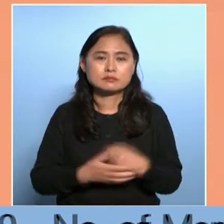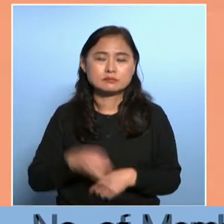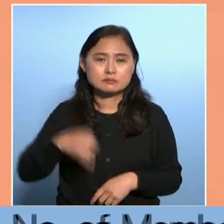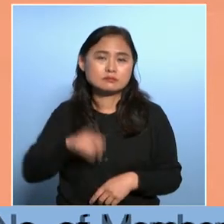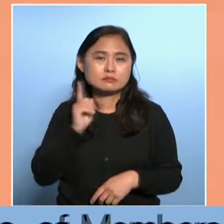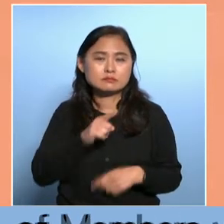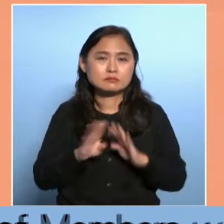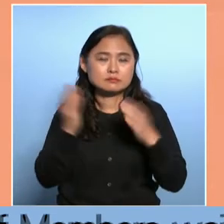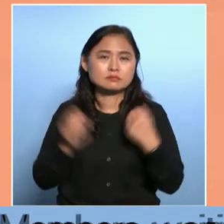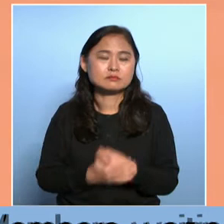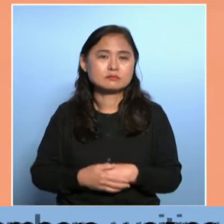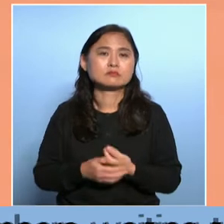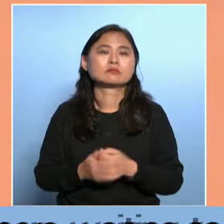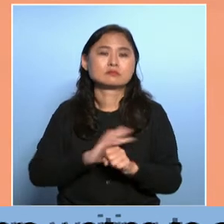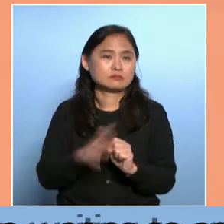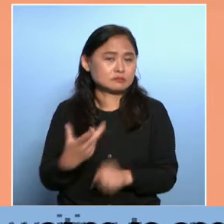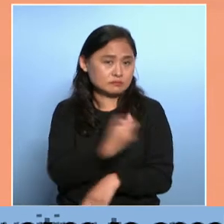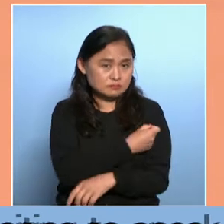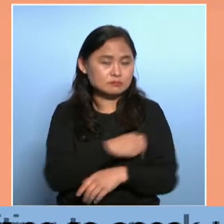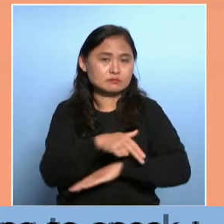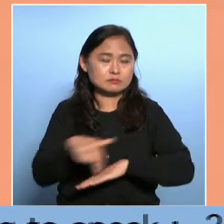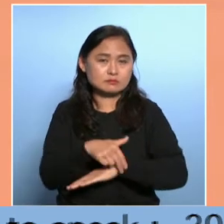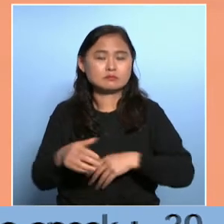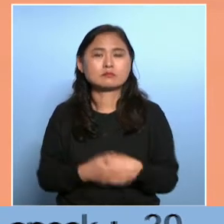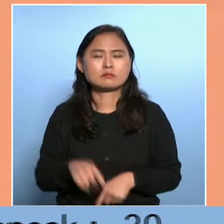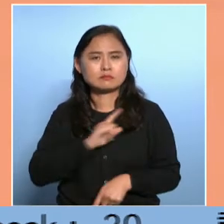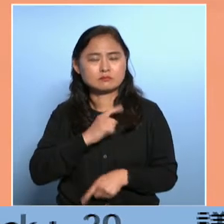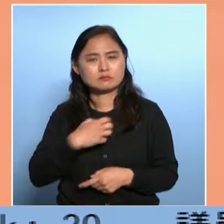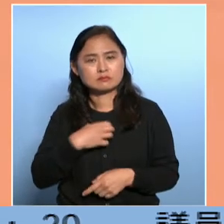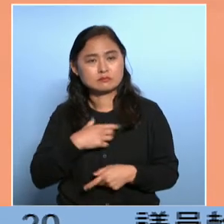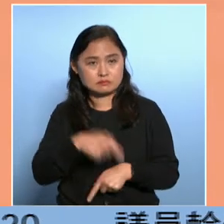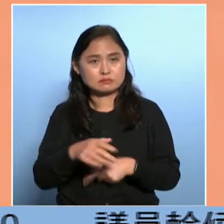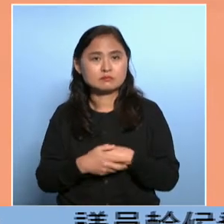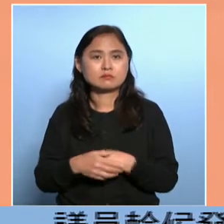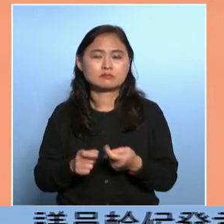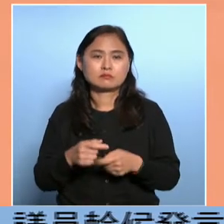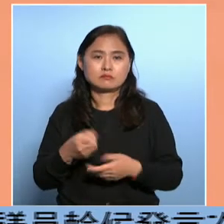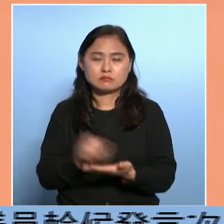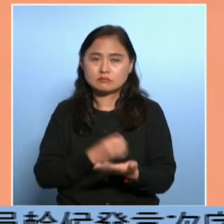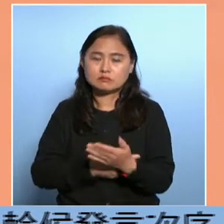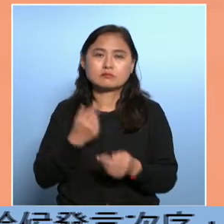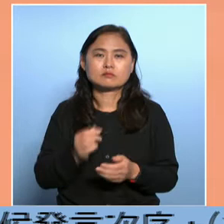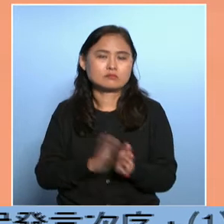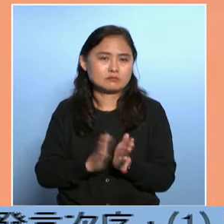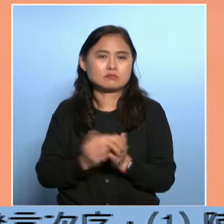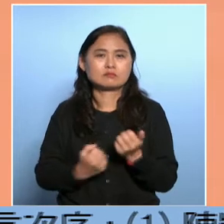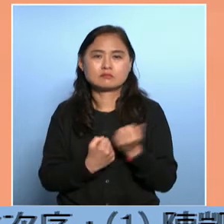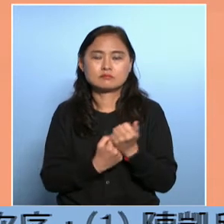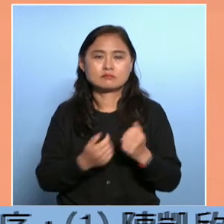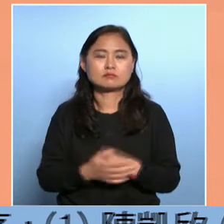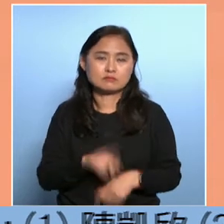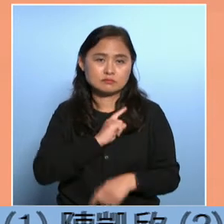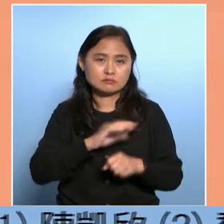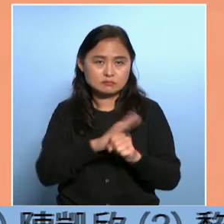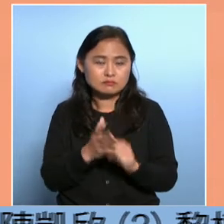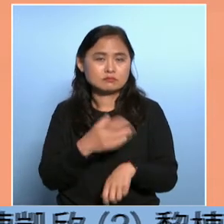The government must come forward to act. And also I want to talk about the vaccination bubble